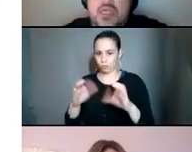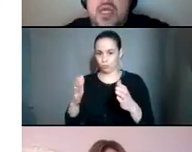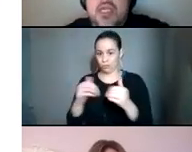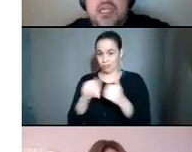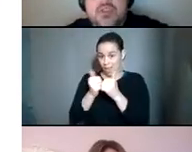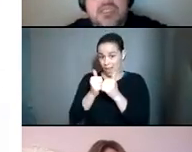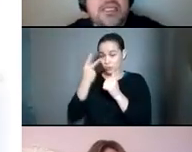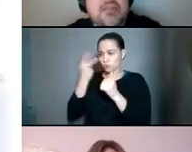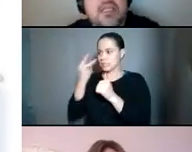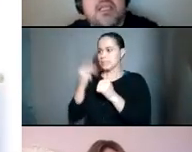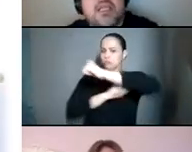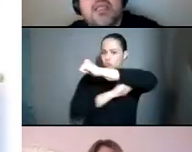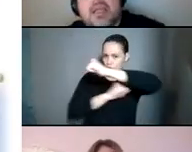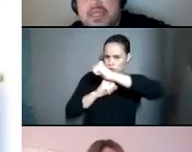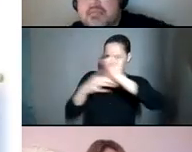mathematics.